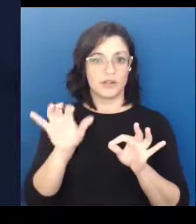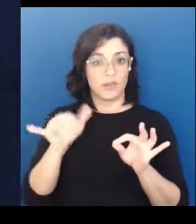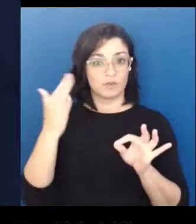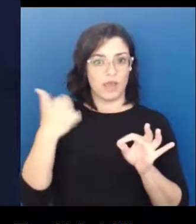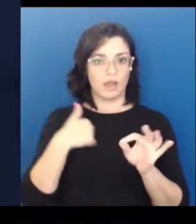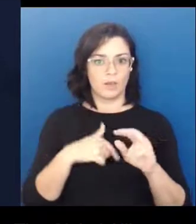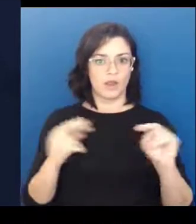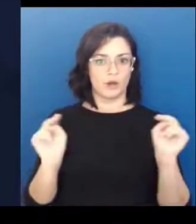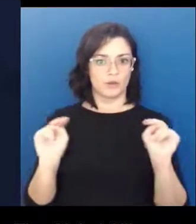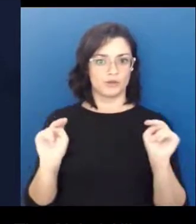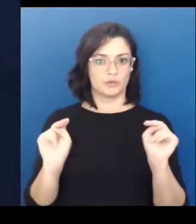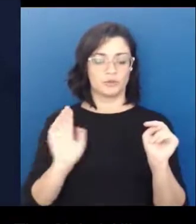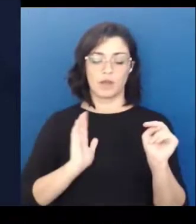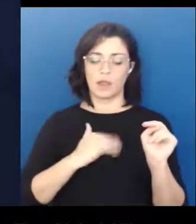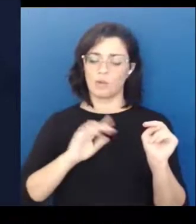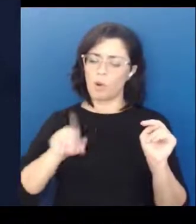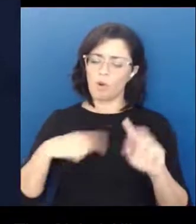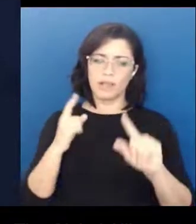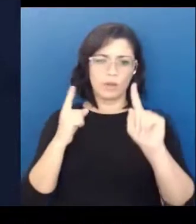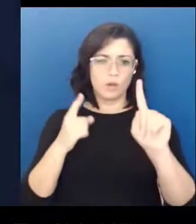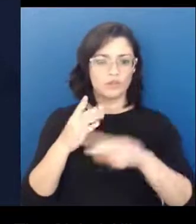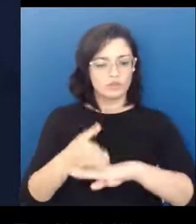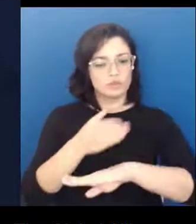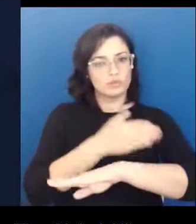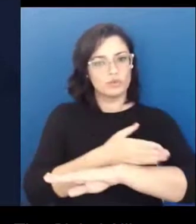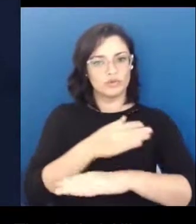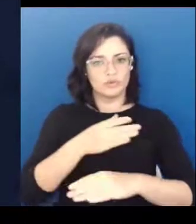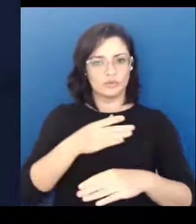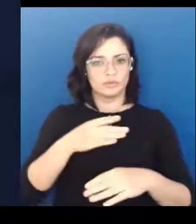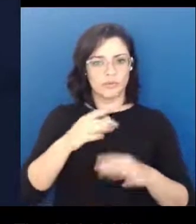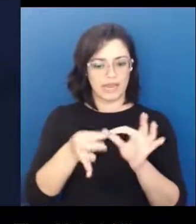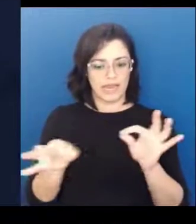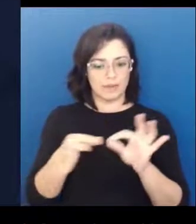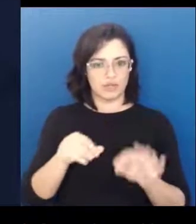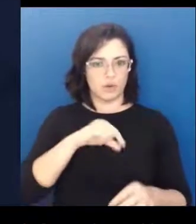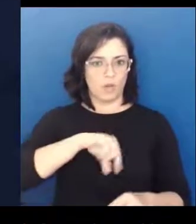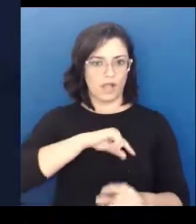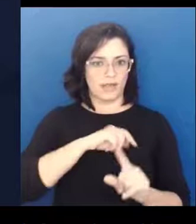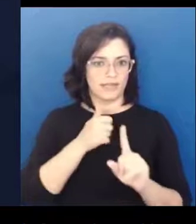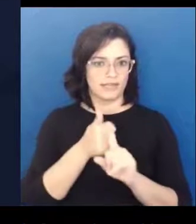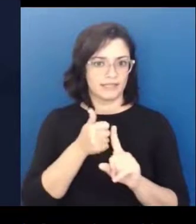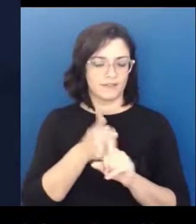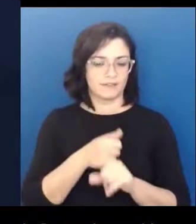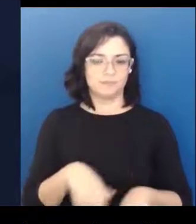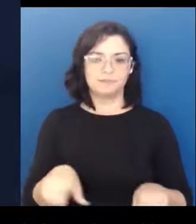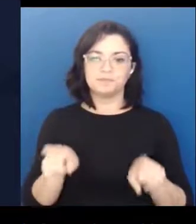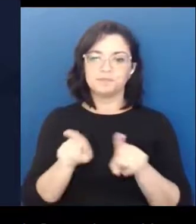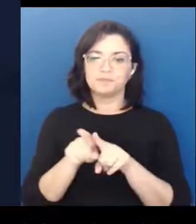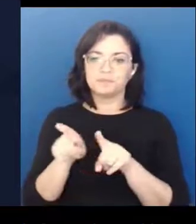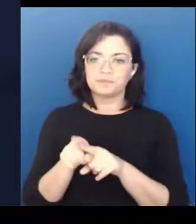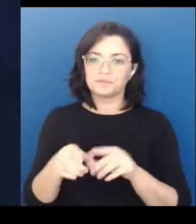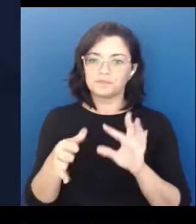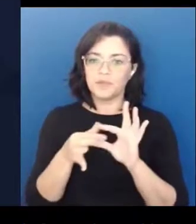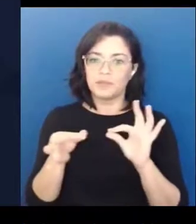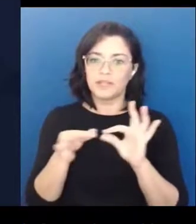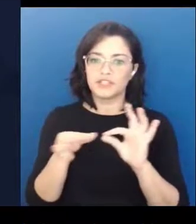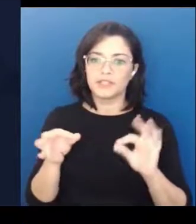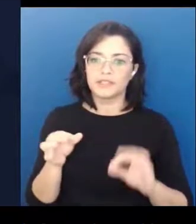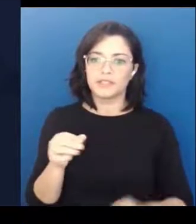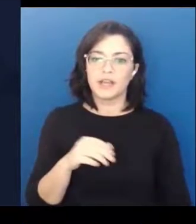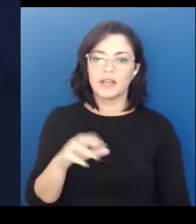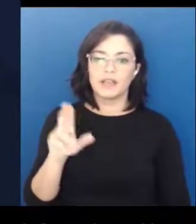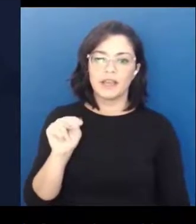those who need it. And I mentioned the NER model. What is that, you ask? The Global Alliance has a